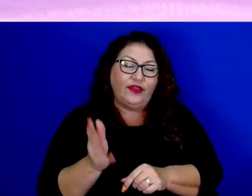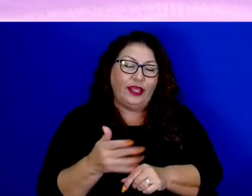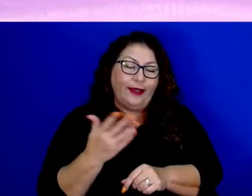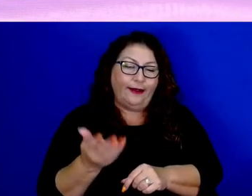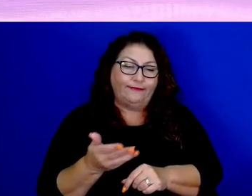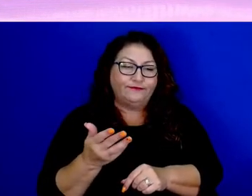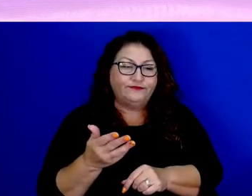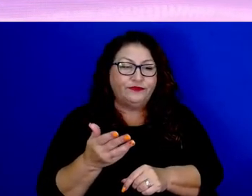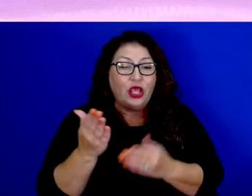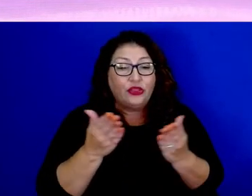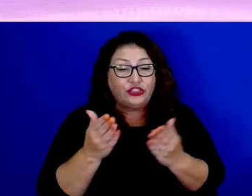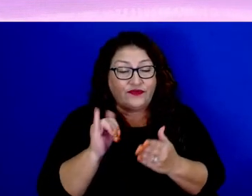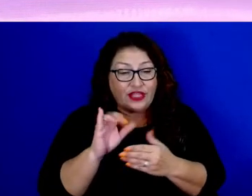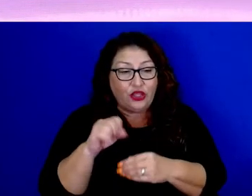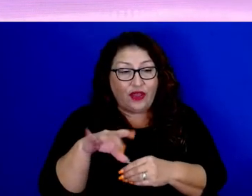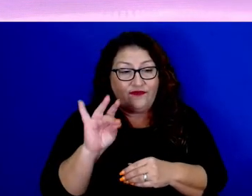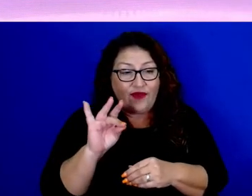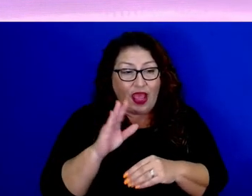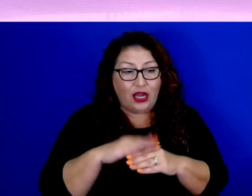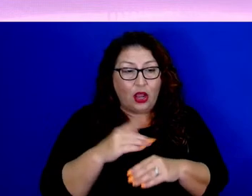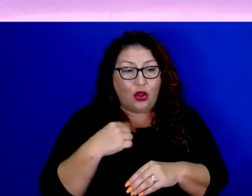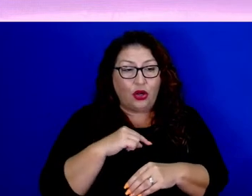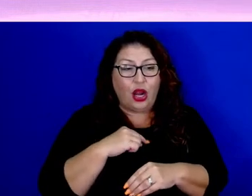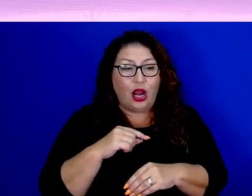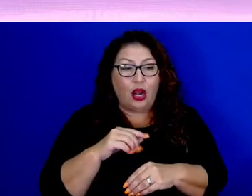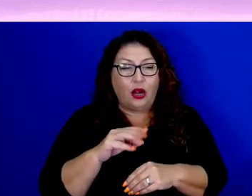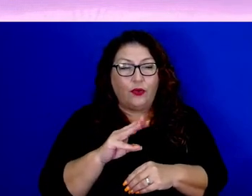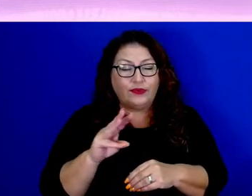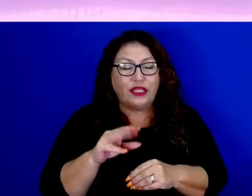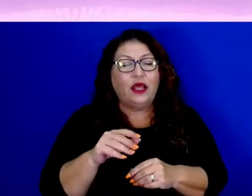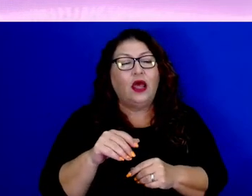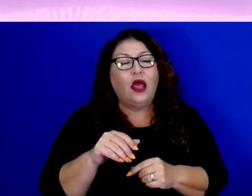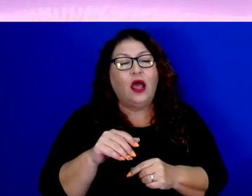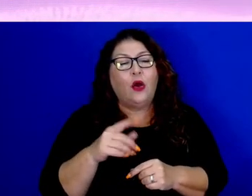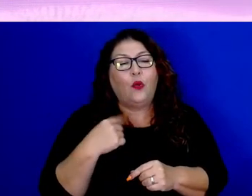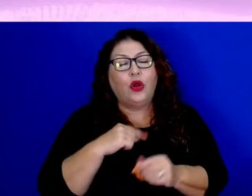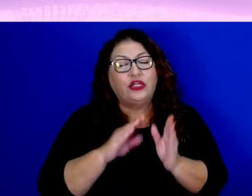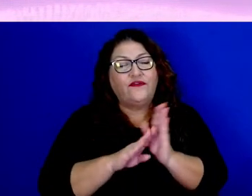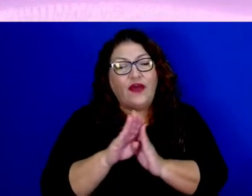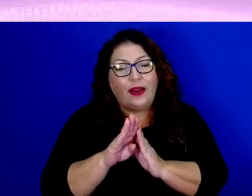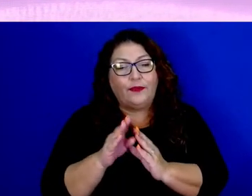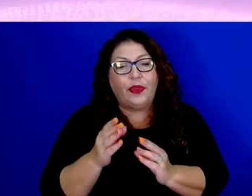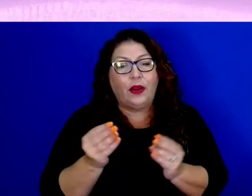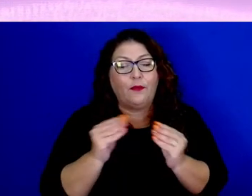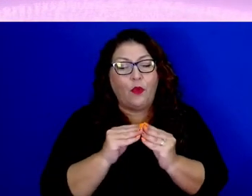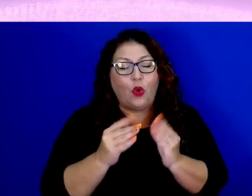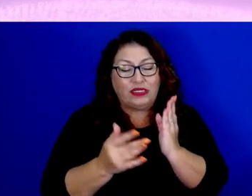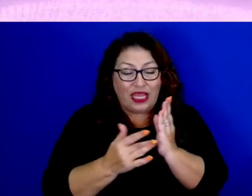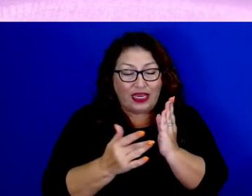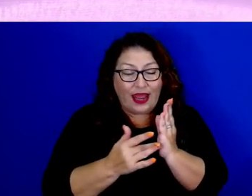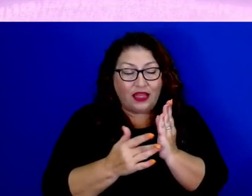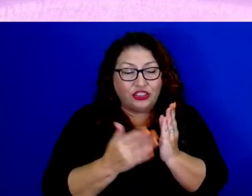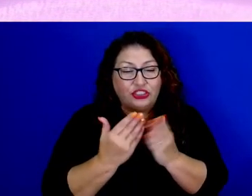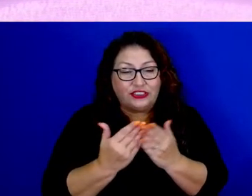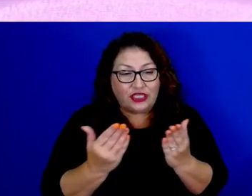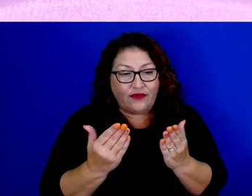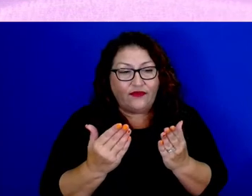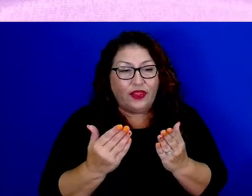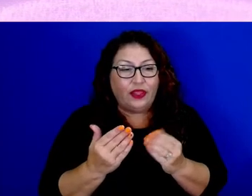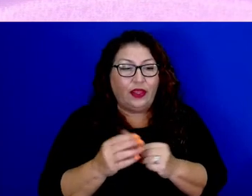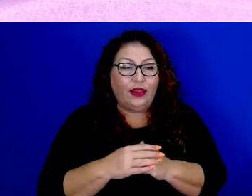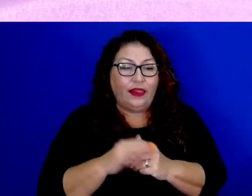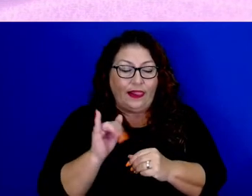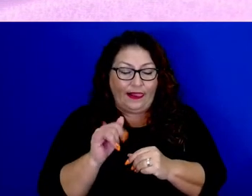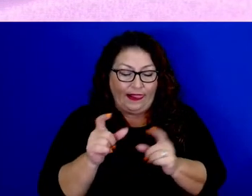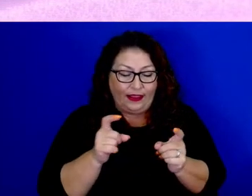find on our official web pages. We are developing more the technologies that control abusers. We